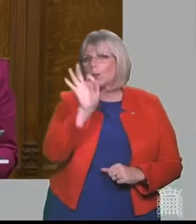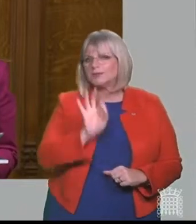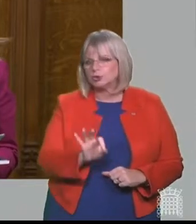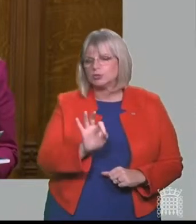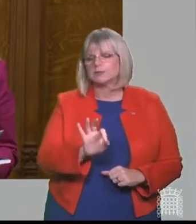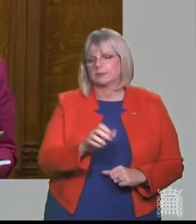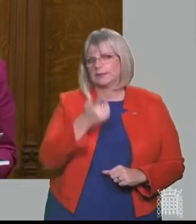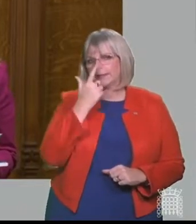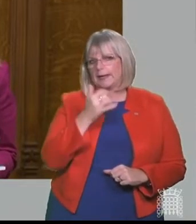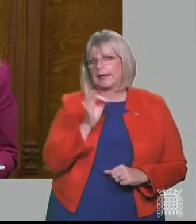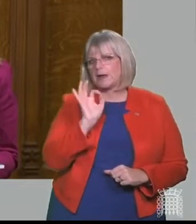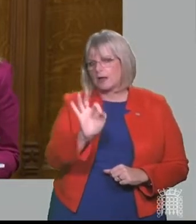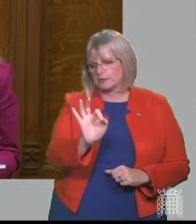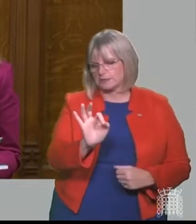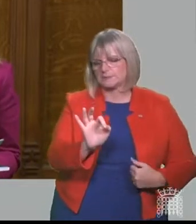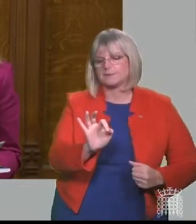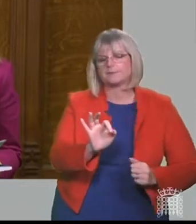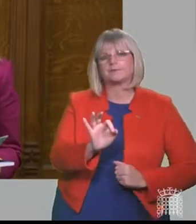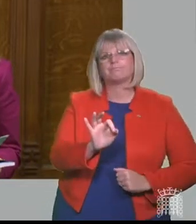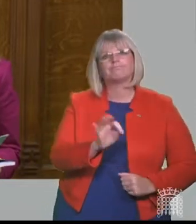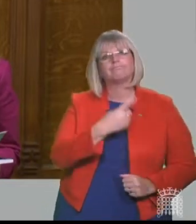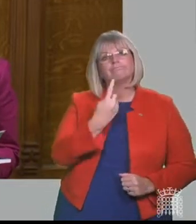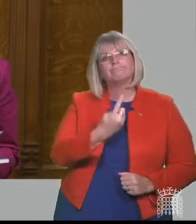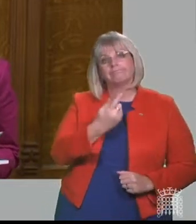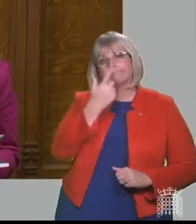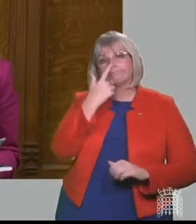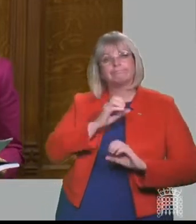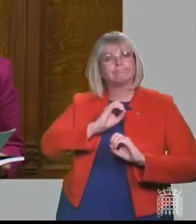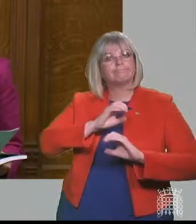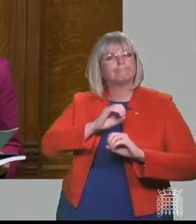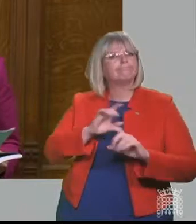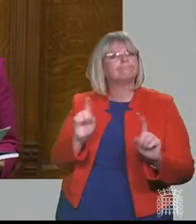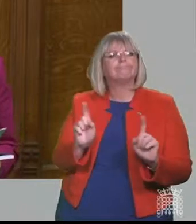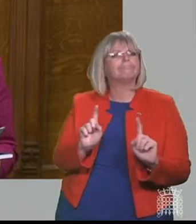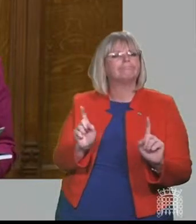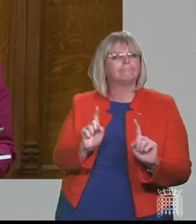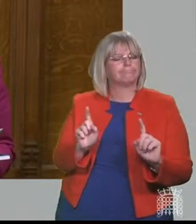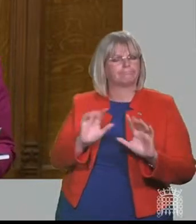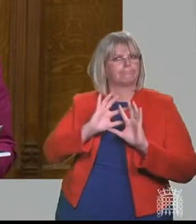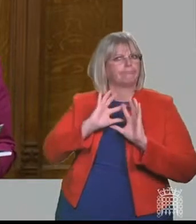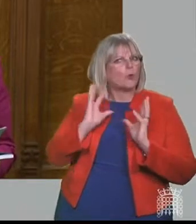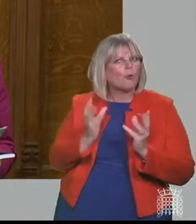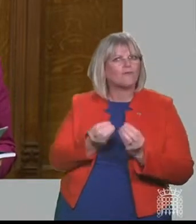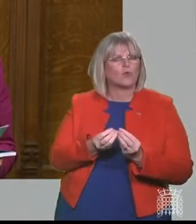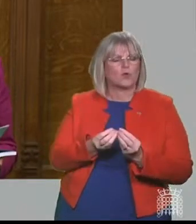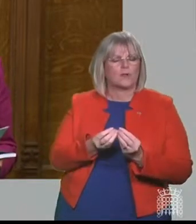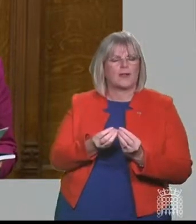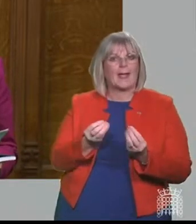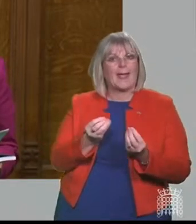could tell the House overall how much